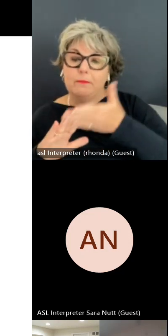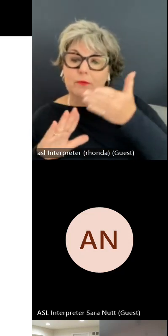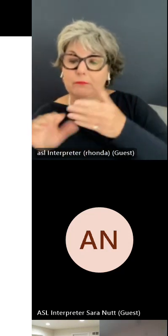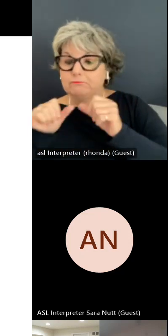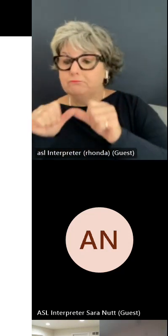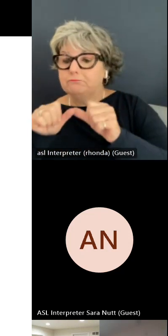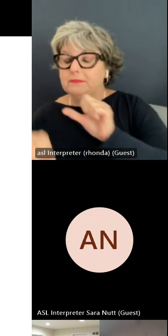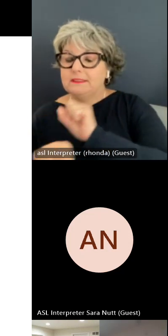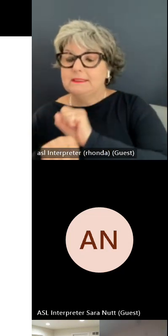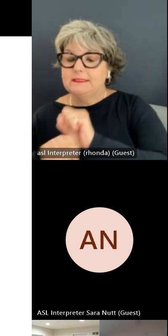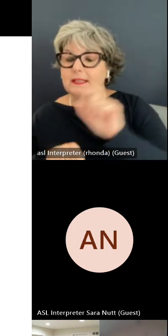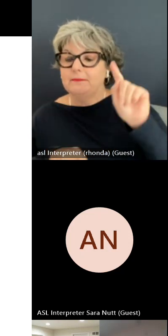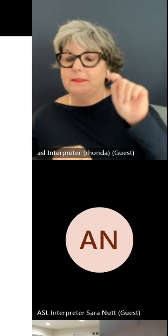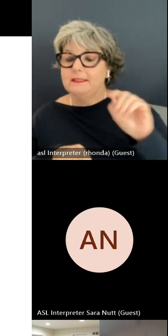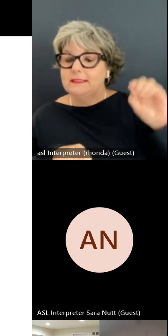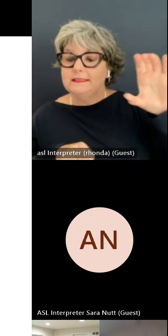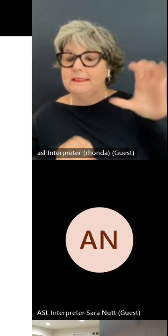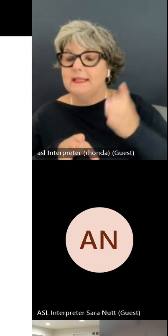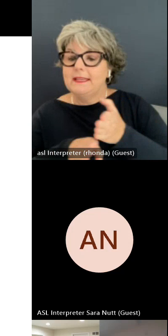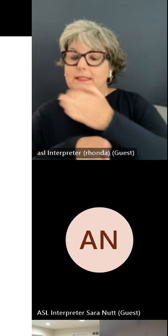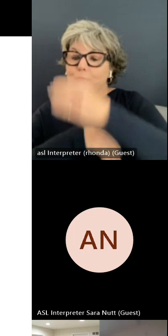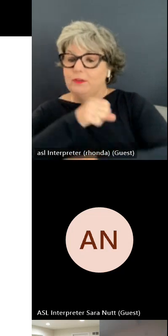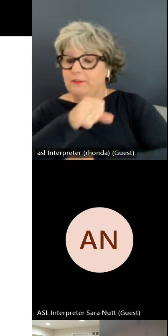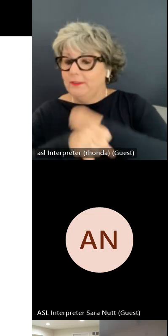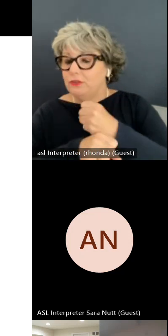same terms and conditions as the previous year